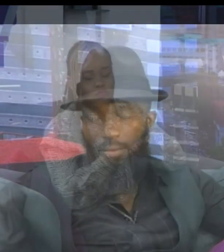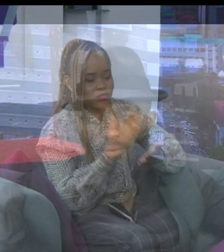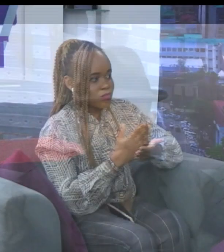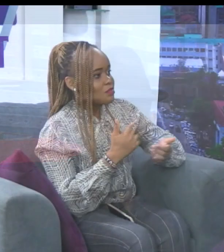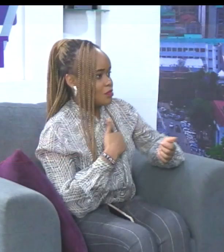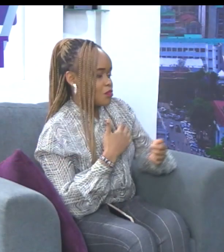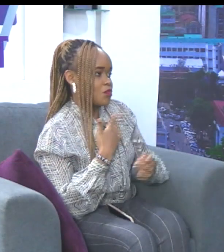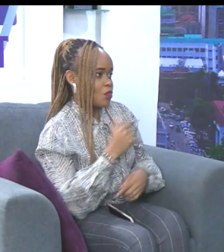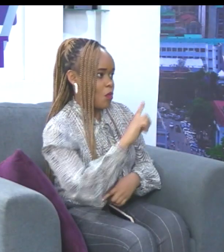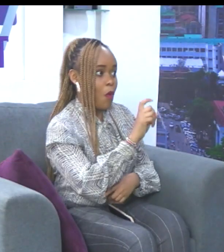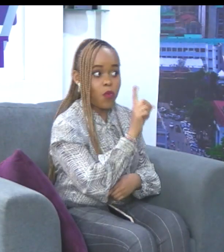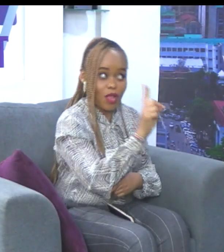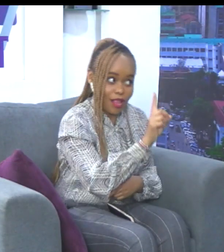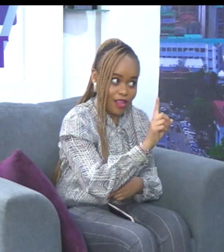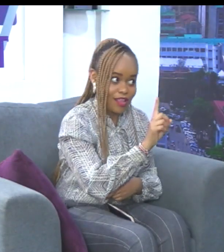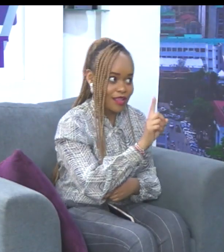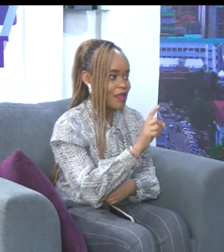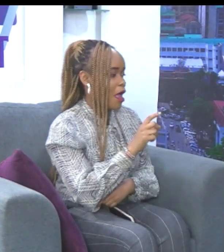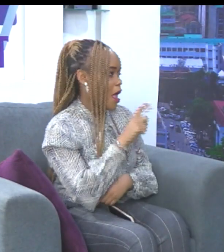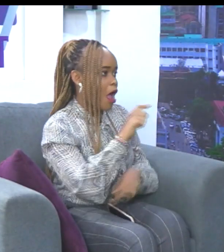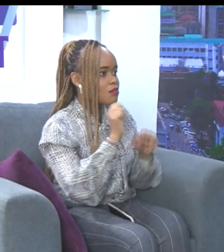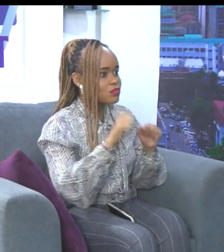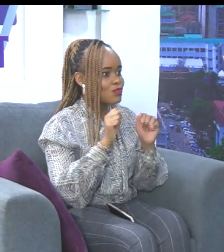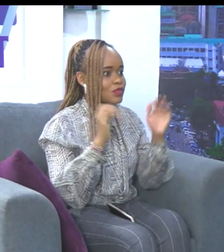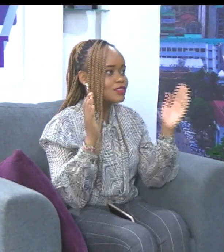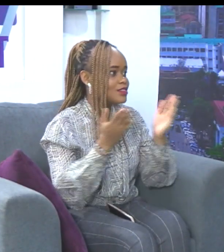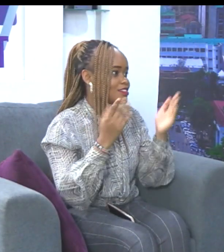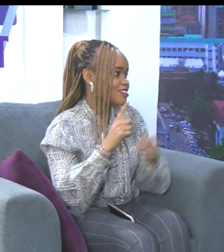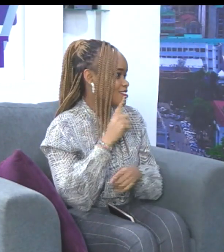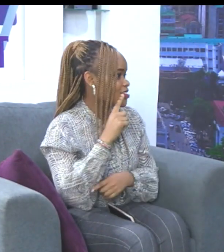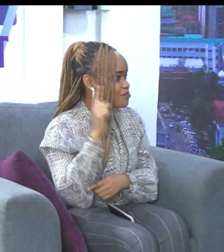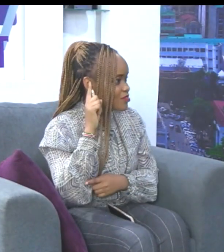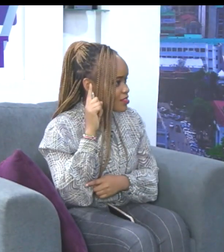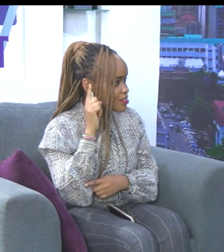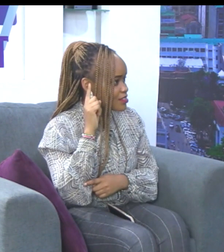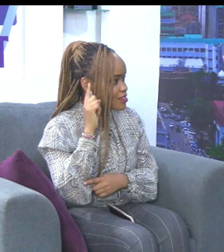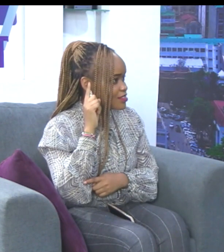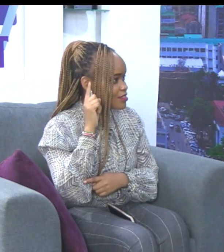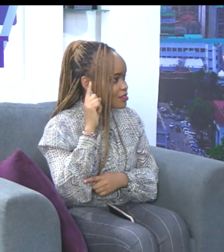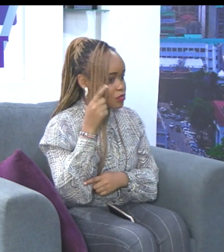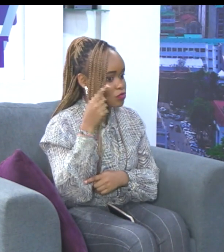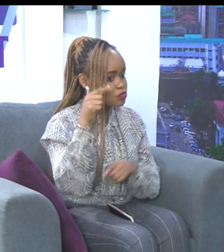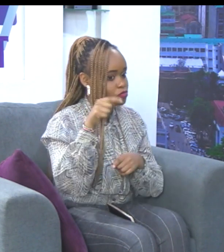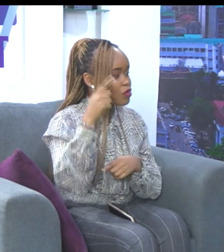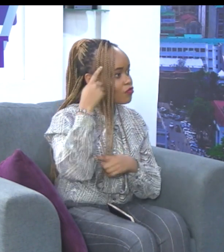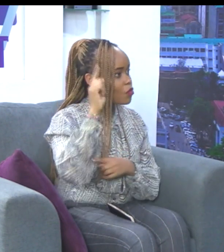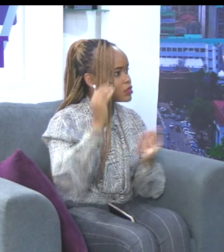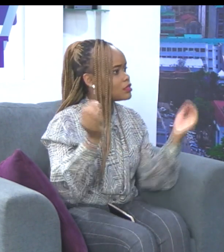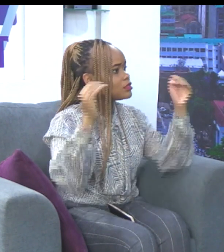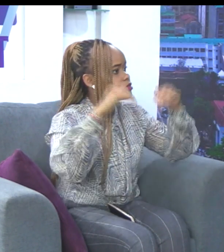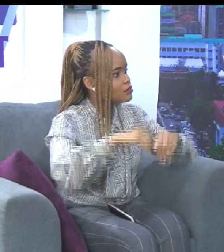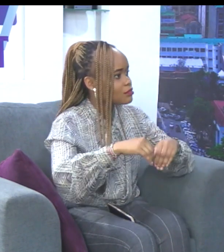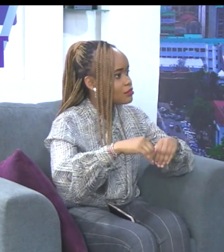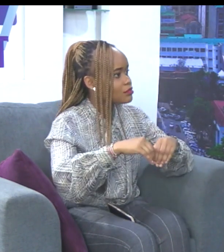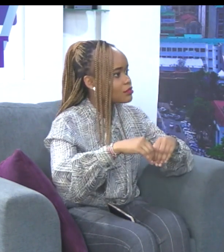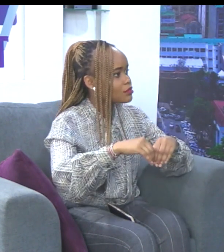That is very true. maybe I have one question for